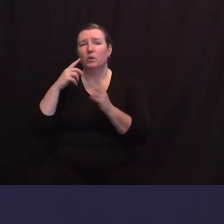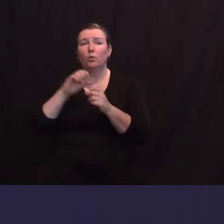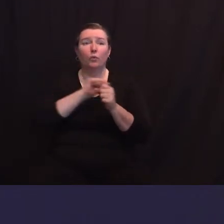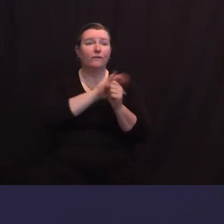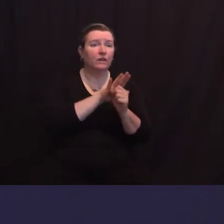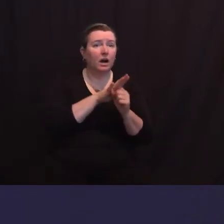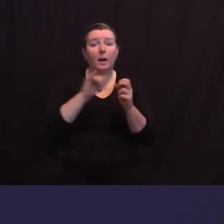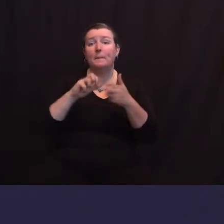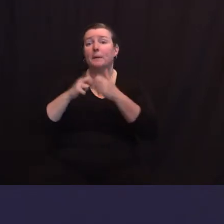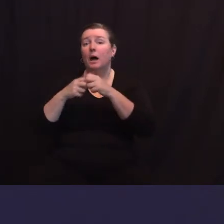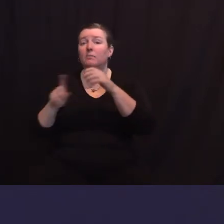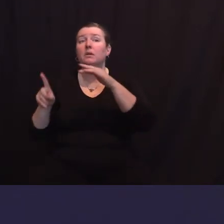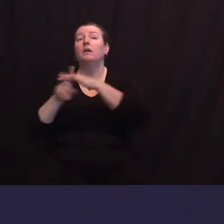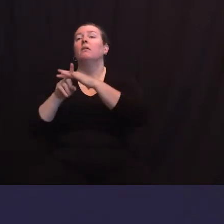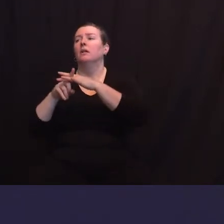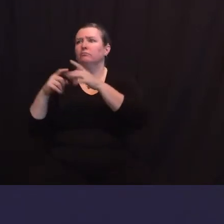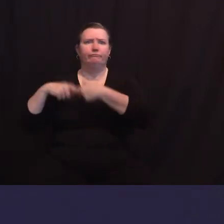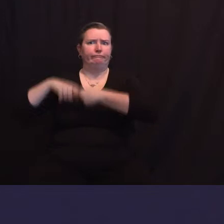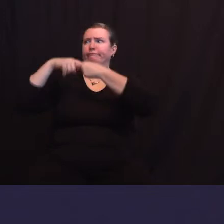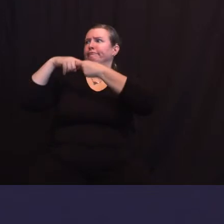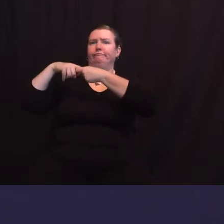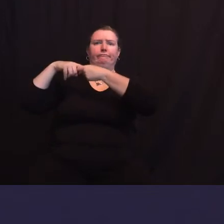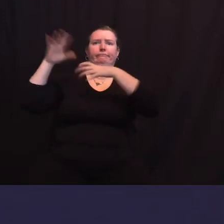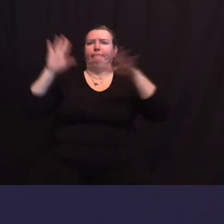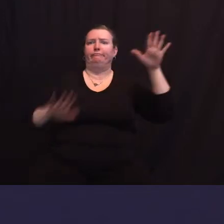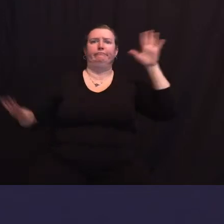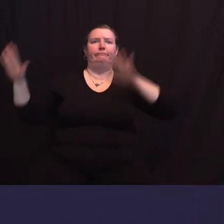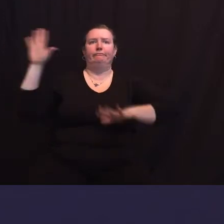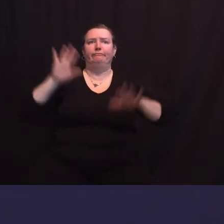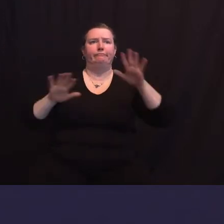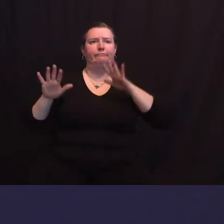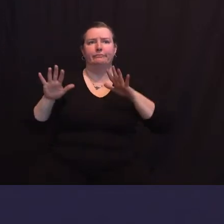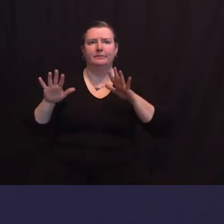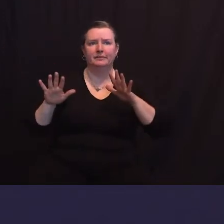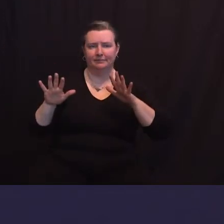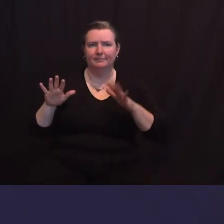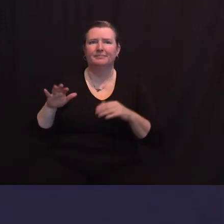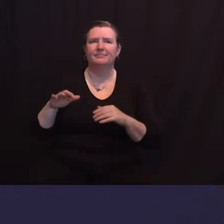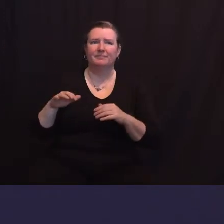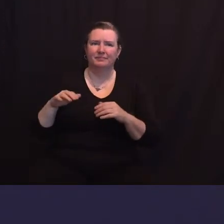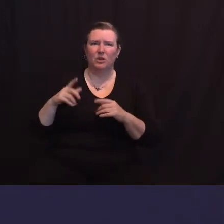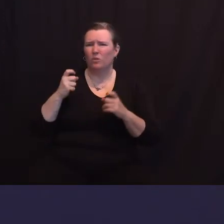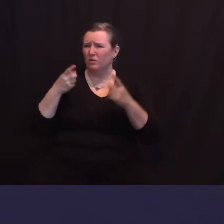a society or as a state that we face have gone away. So it's a great reminder that,